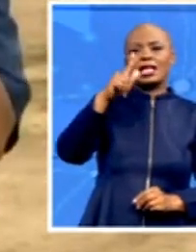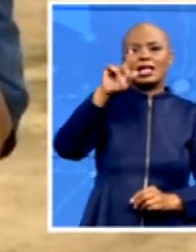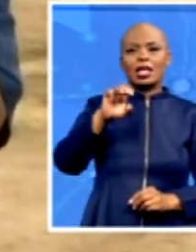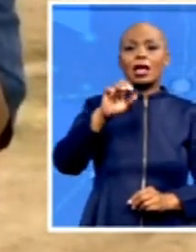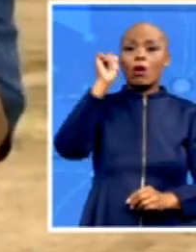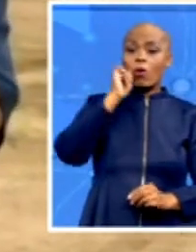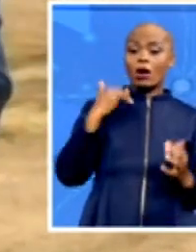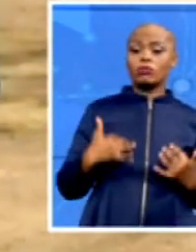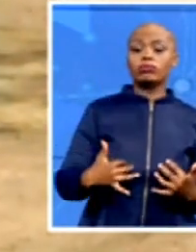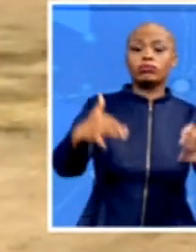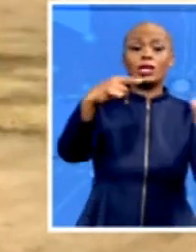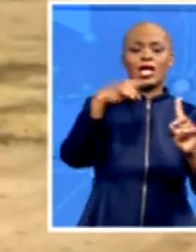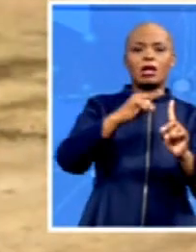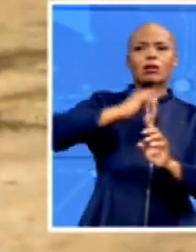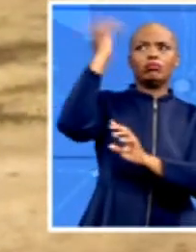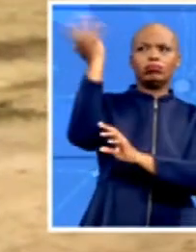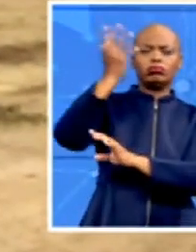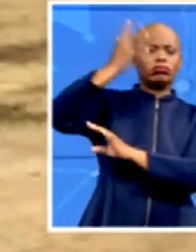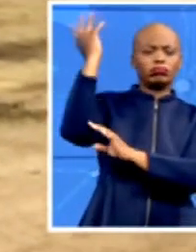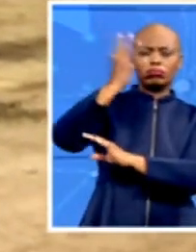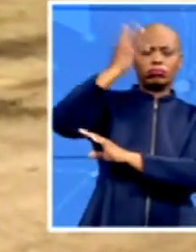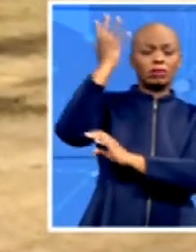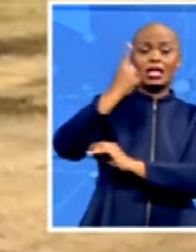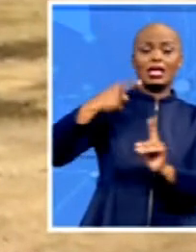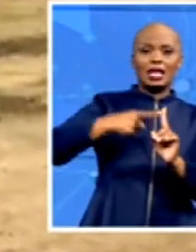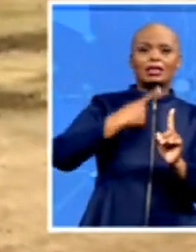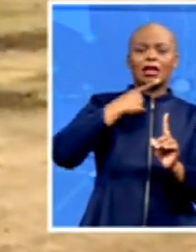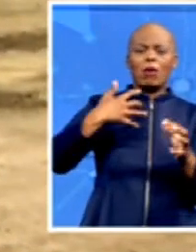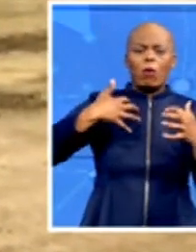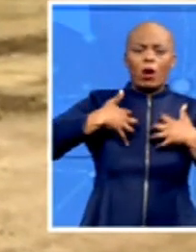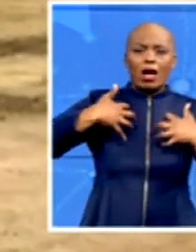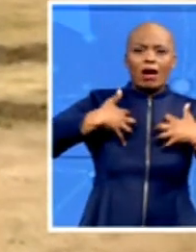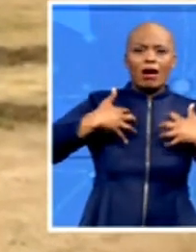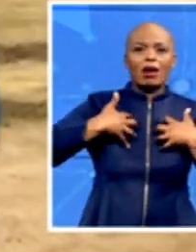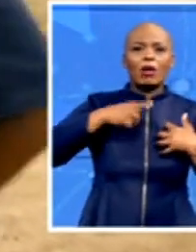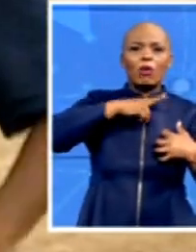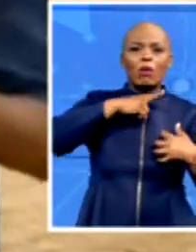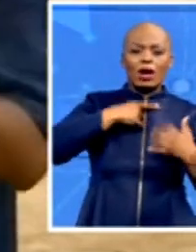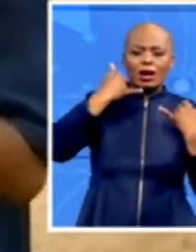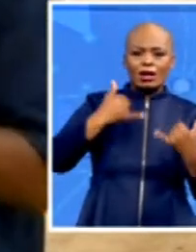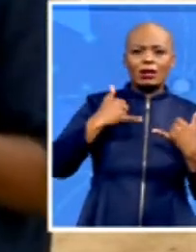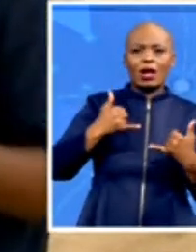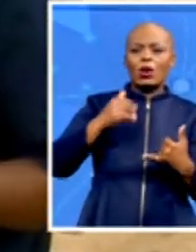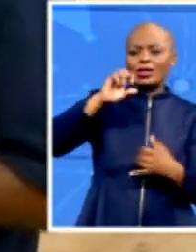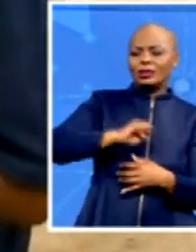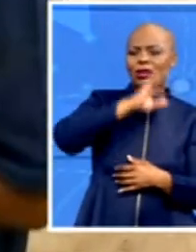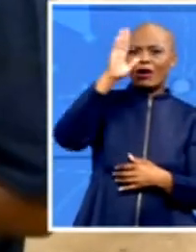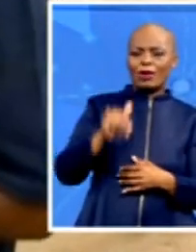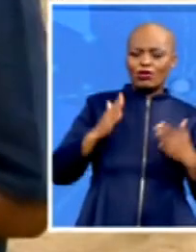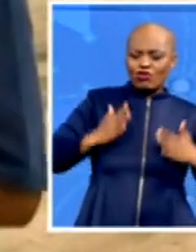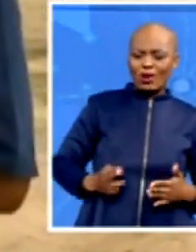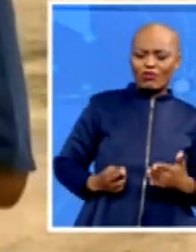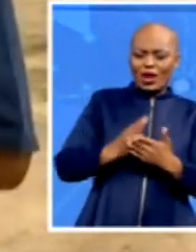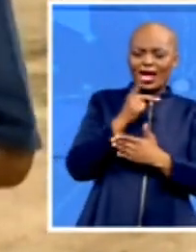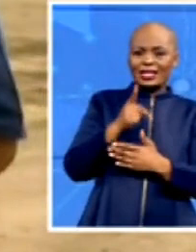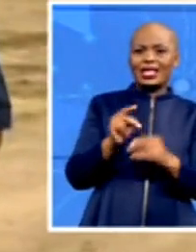he had mentioned that they were going to approach the South African human rights regarding that issue. So today it's a different kind